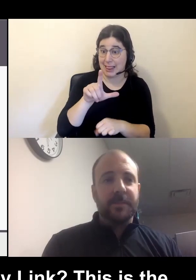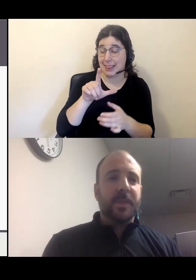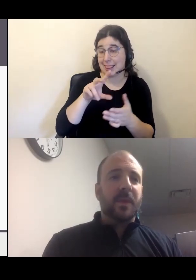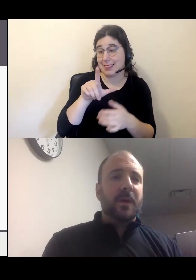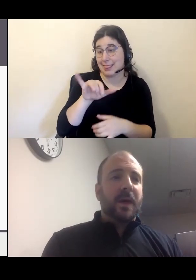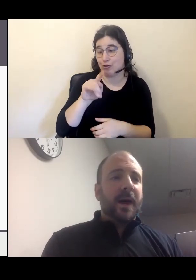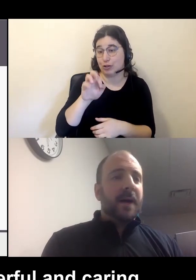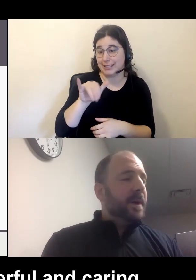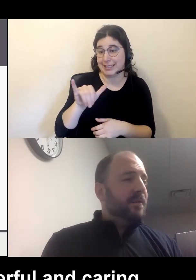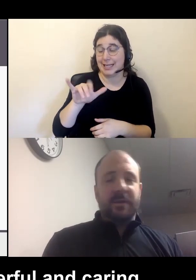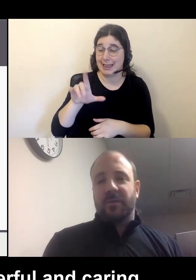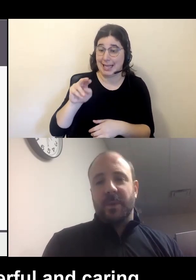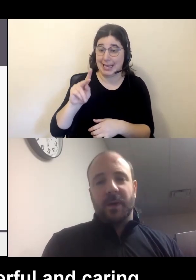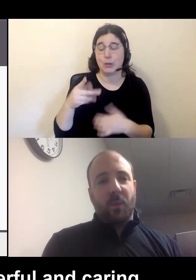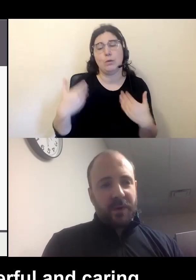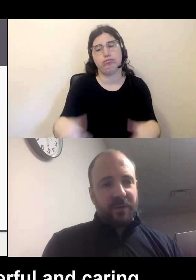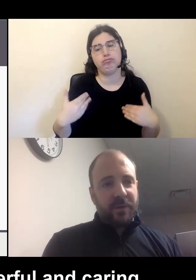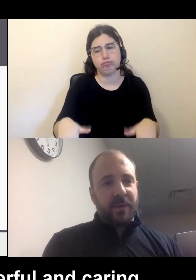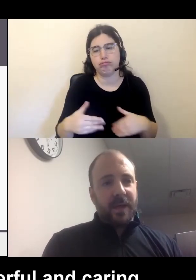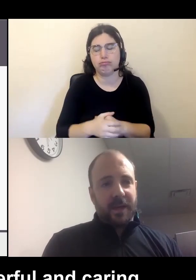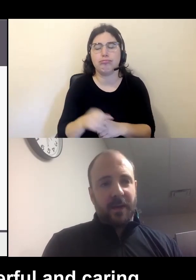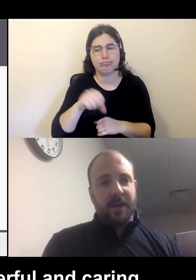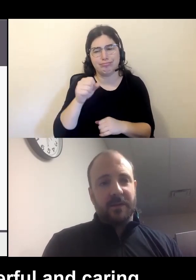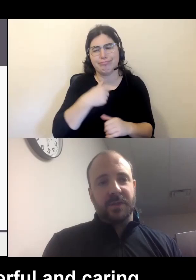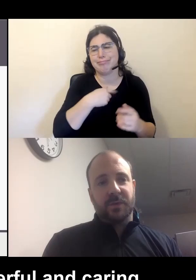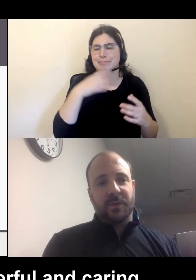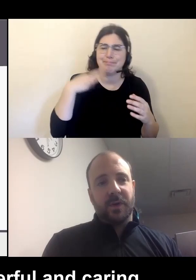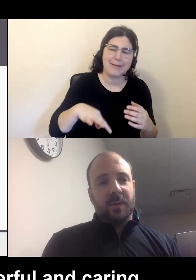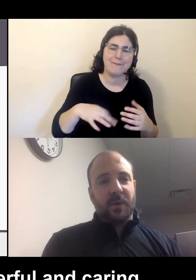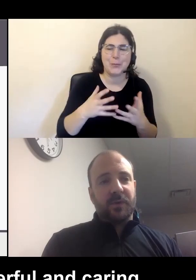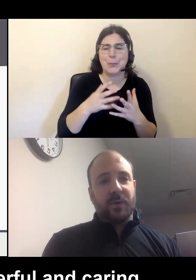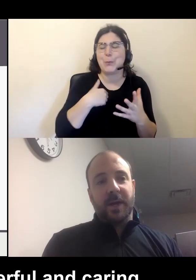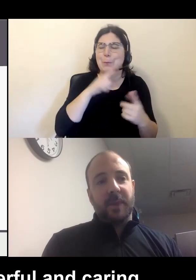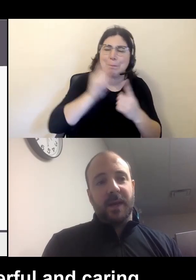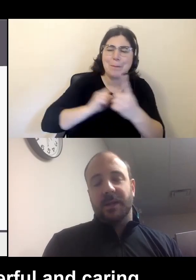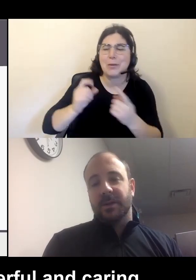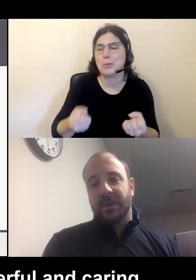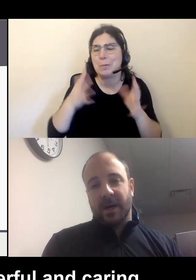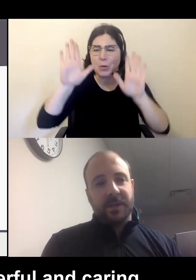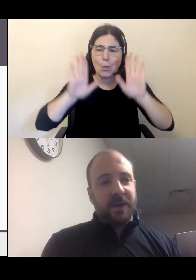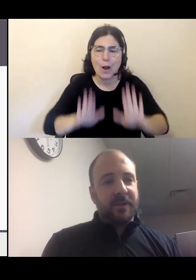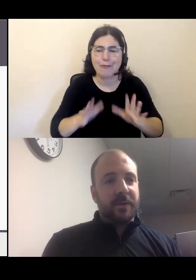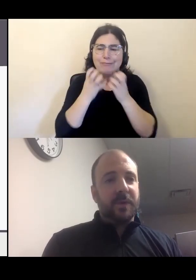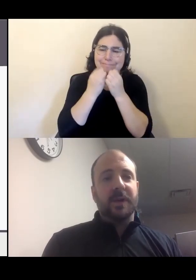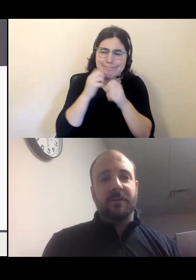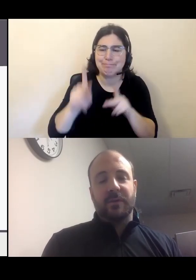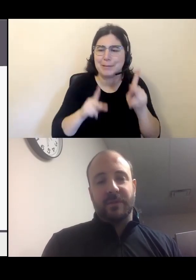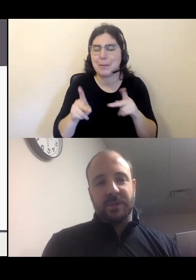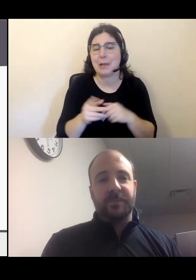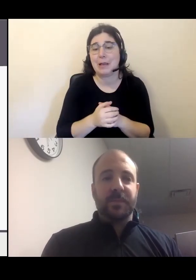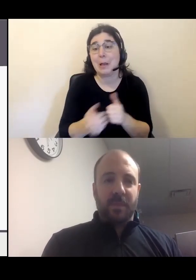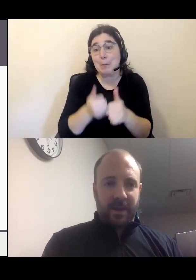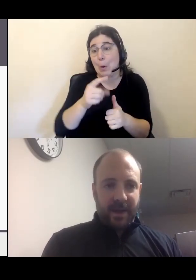an end. I have benefited from meeting wonderful and caring individuals, most who, like me, had little knowledge of the community of